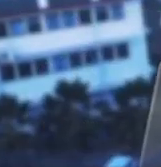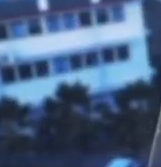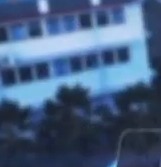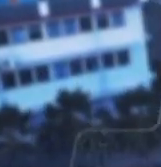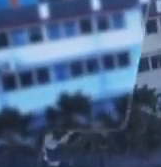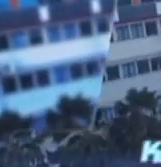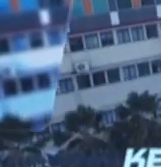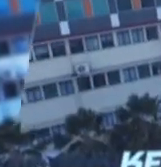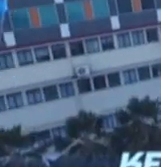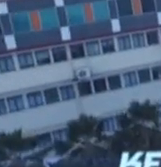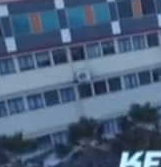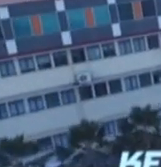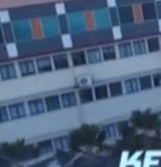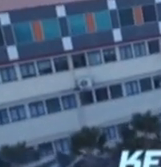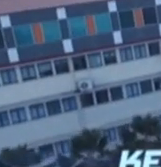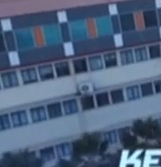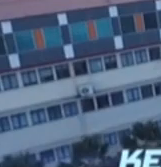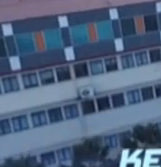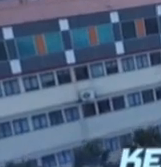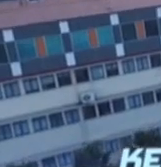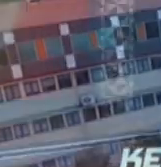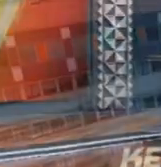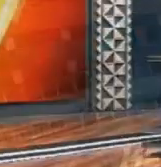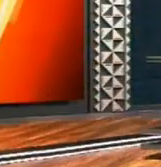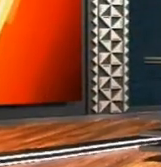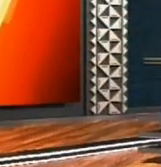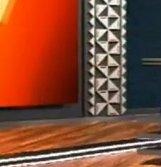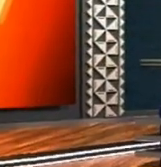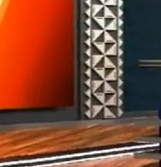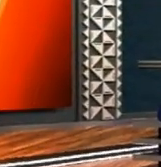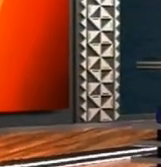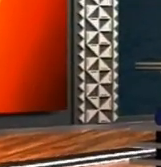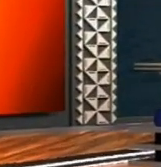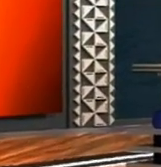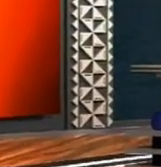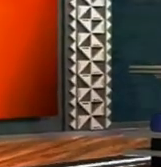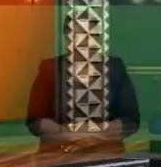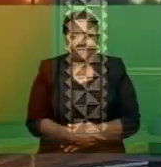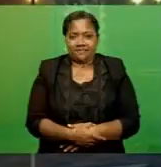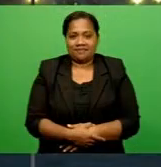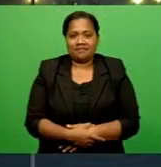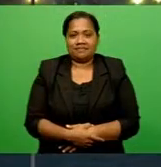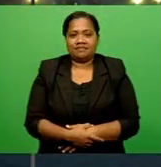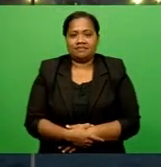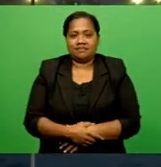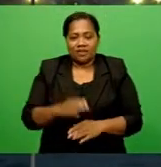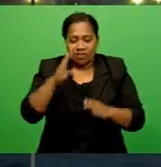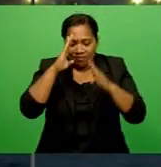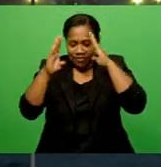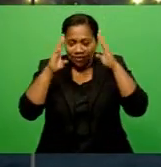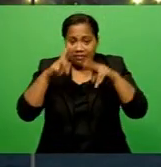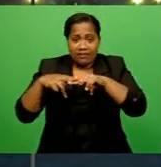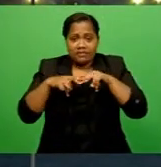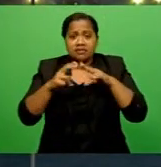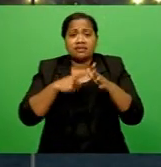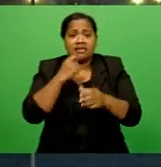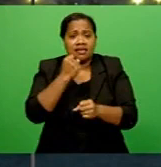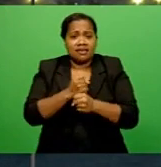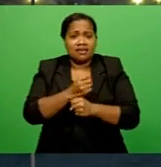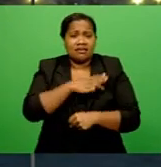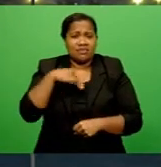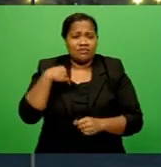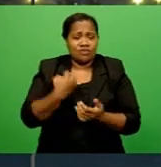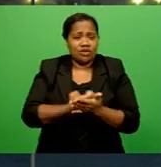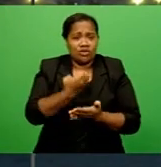From the studios of FBC Suva, Edwin Nunn. Bulawinaka, Fiji. Attorney General and Minister